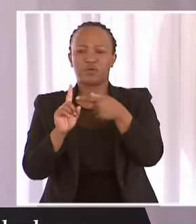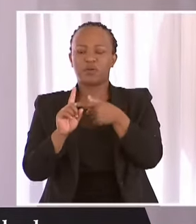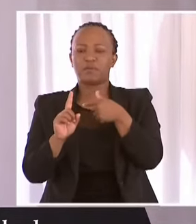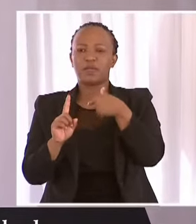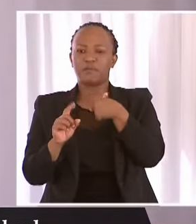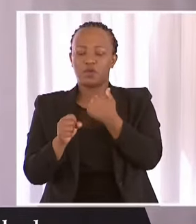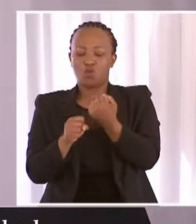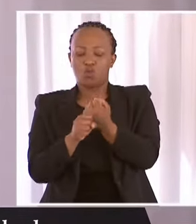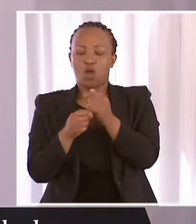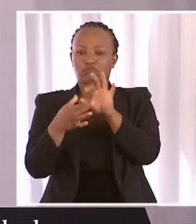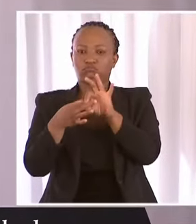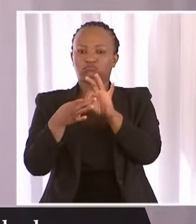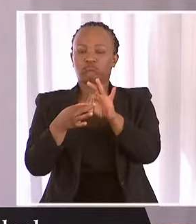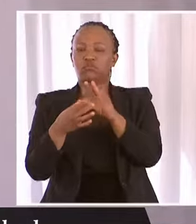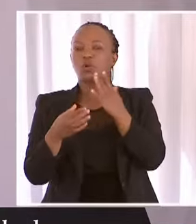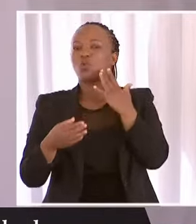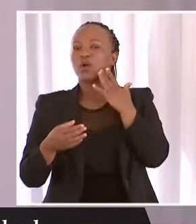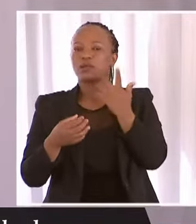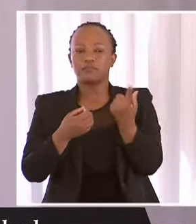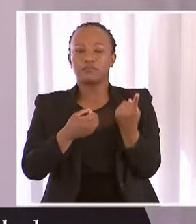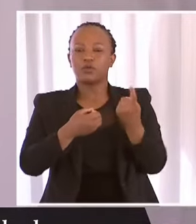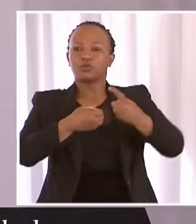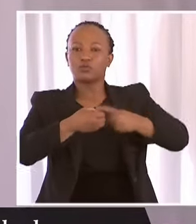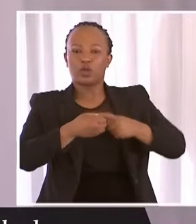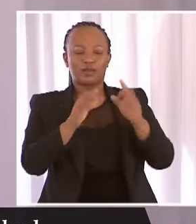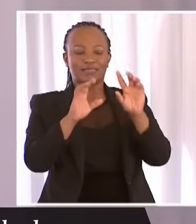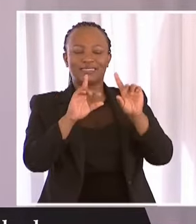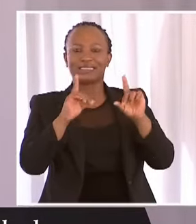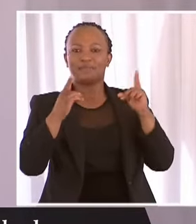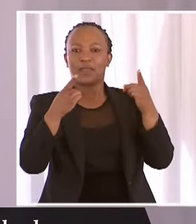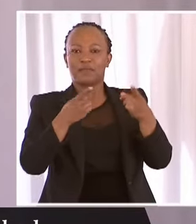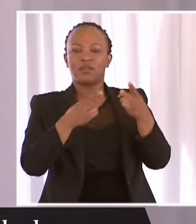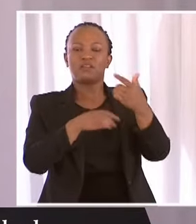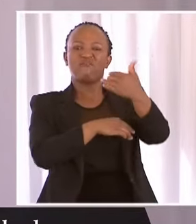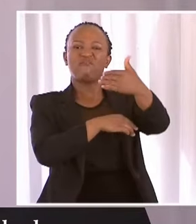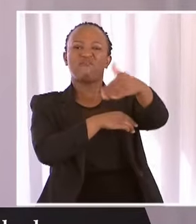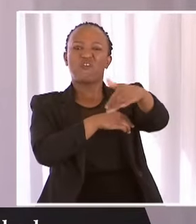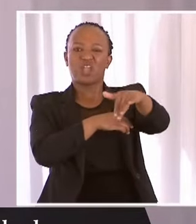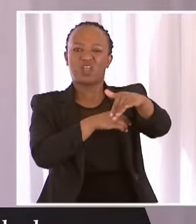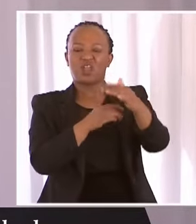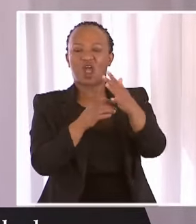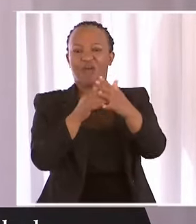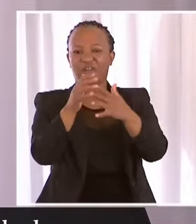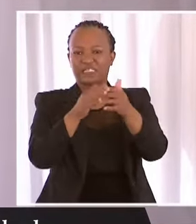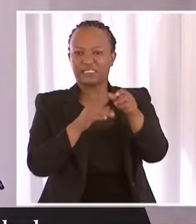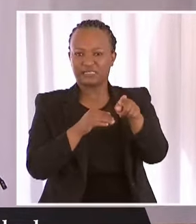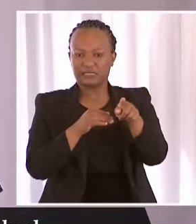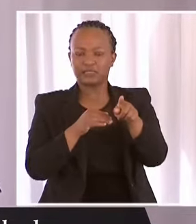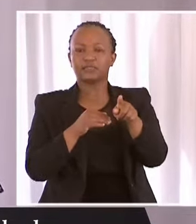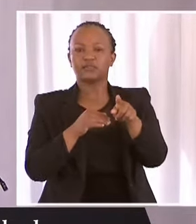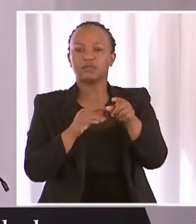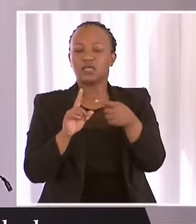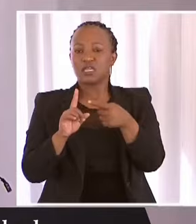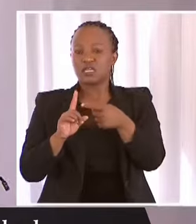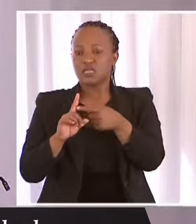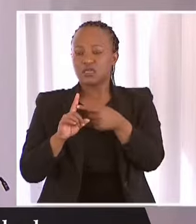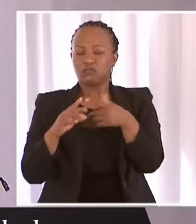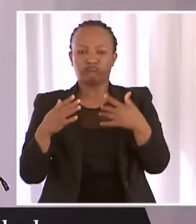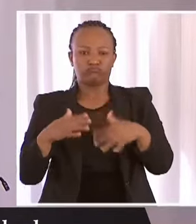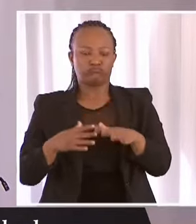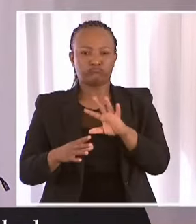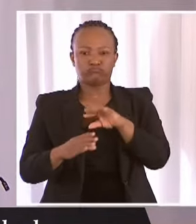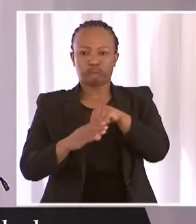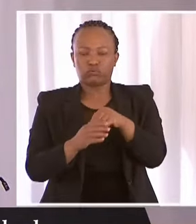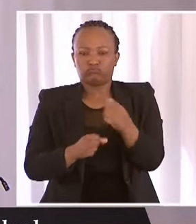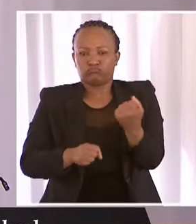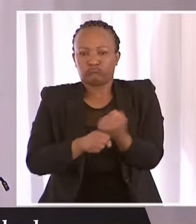back to when I joined the then Department of Foreign Affairs. He was part of a strike force that